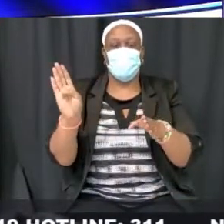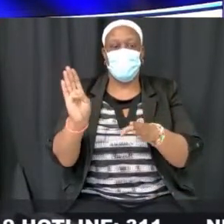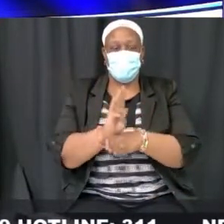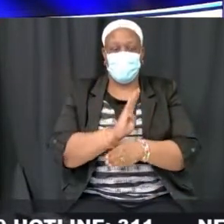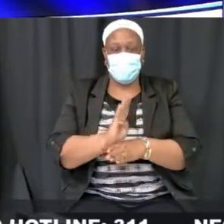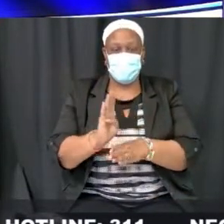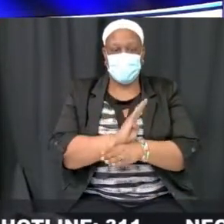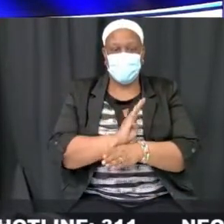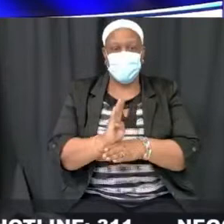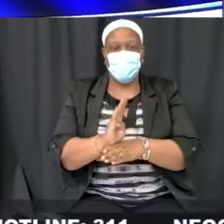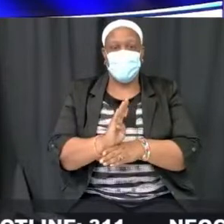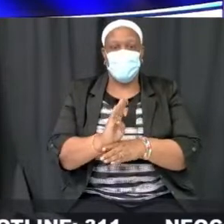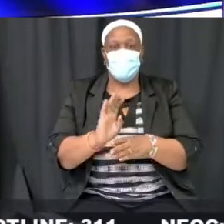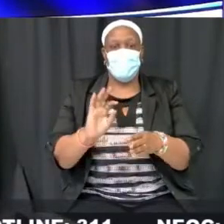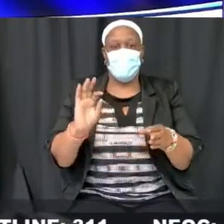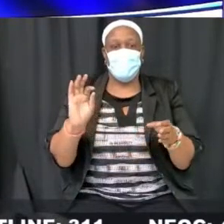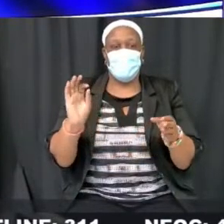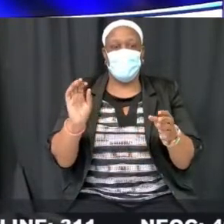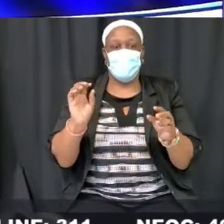Center. Mr. Brown.